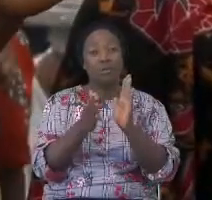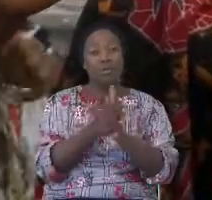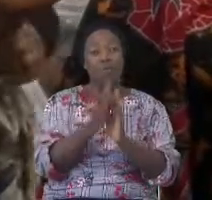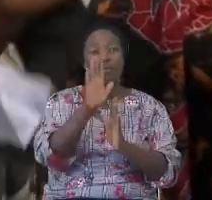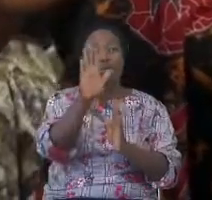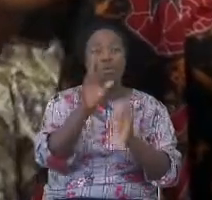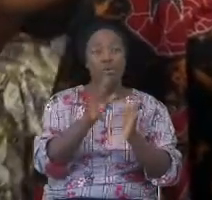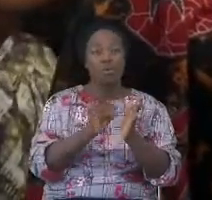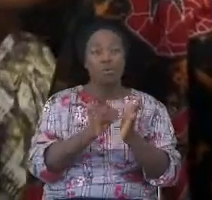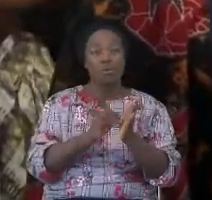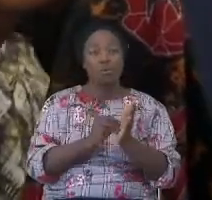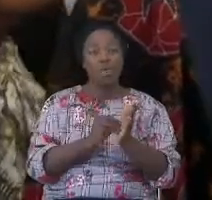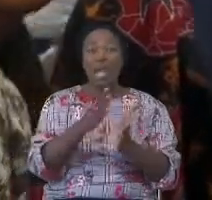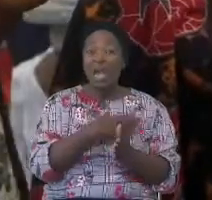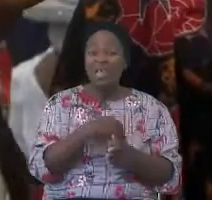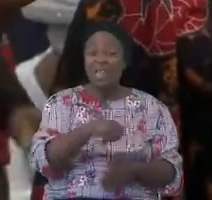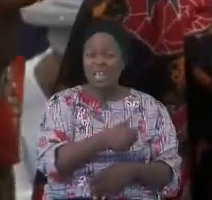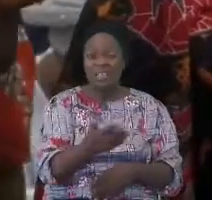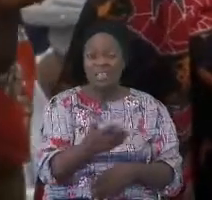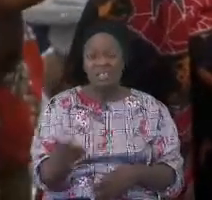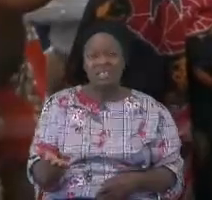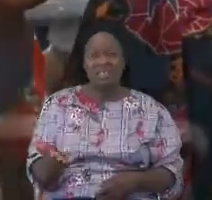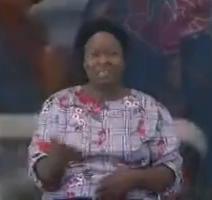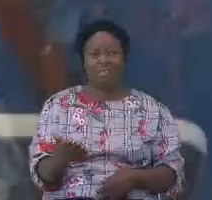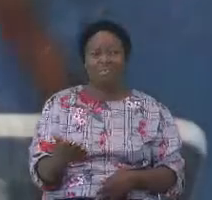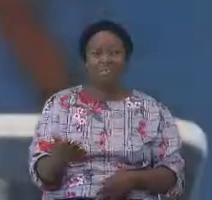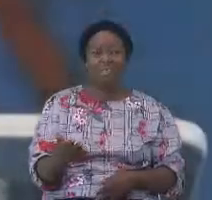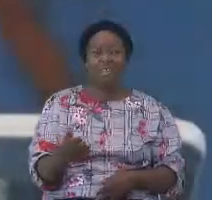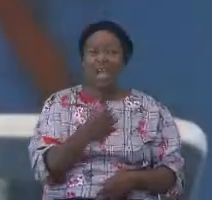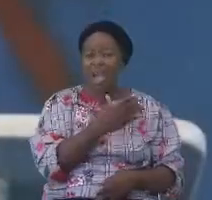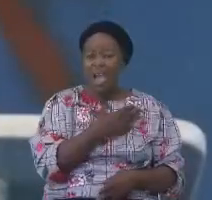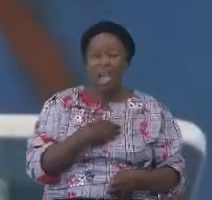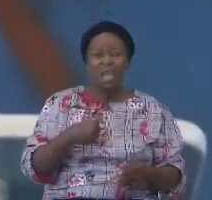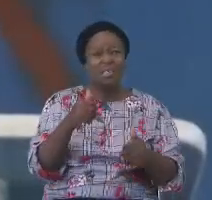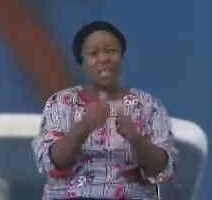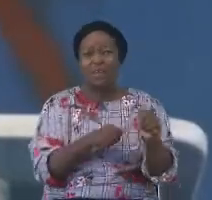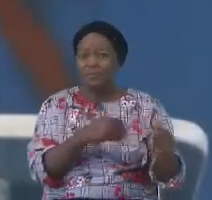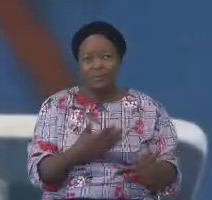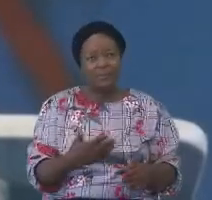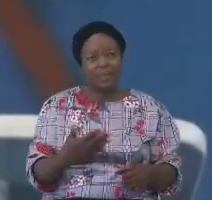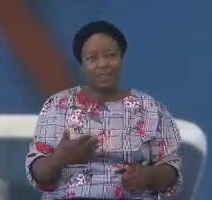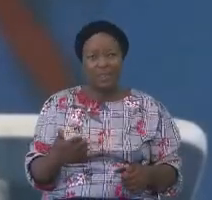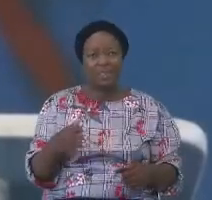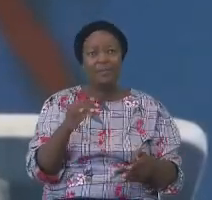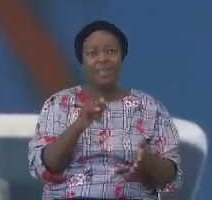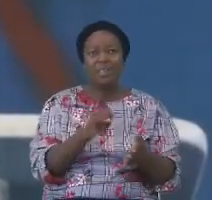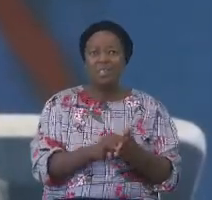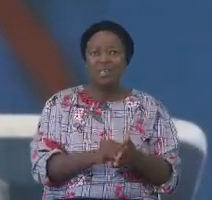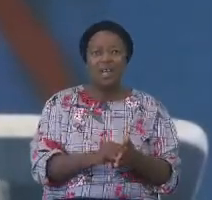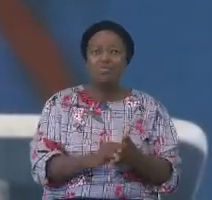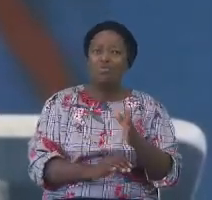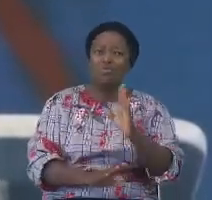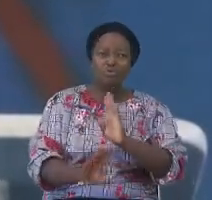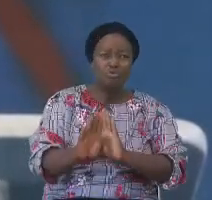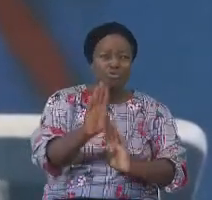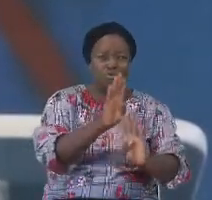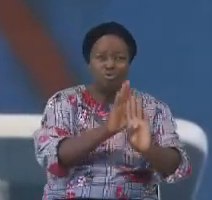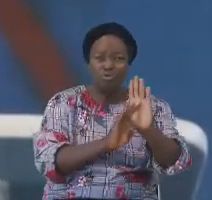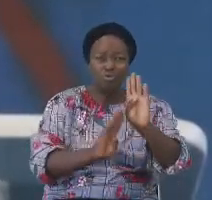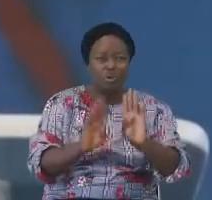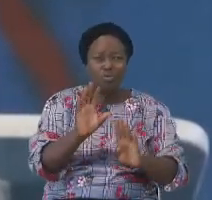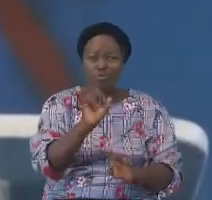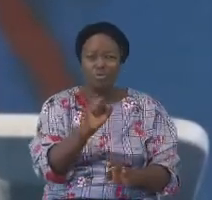will become your portion and anything and everything